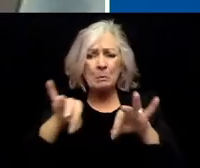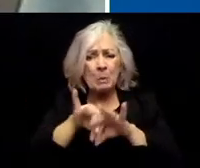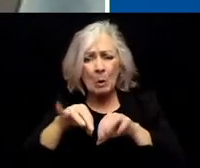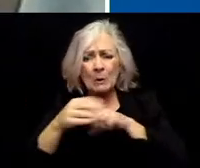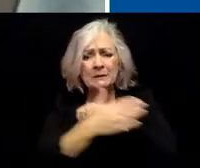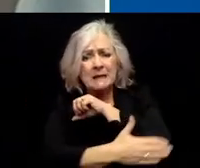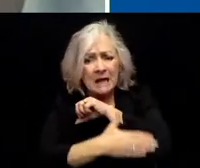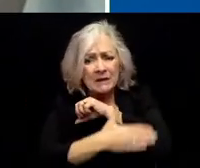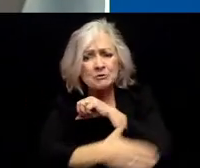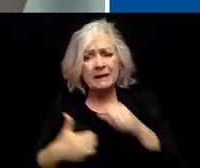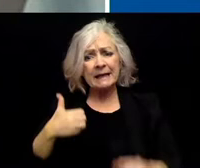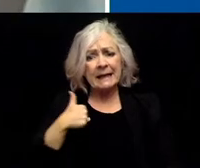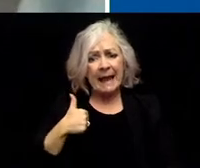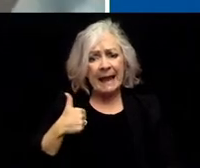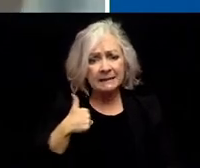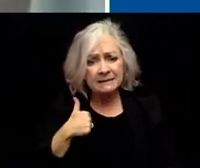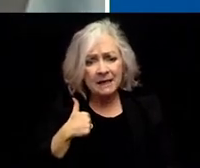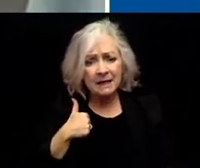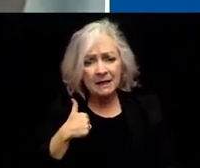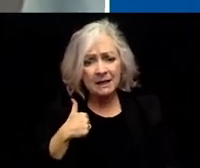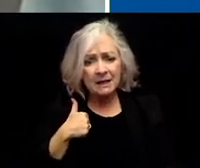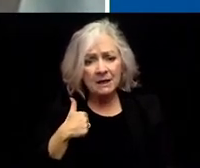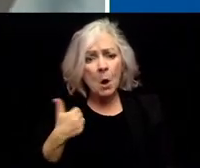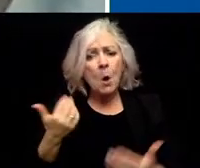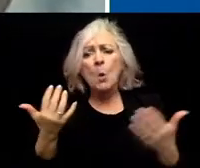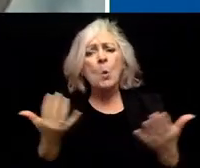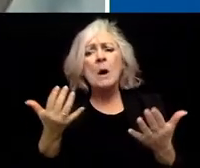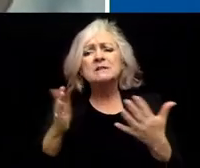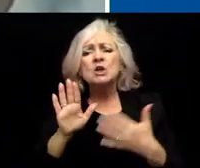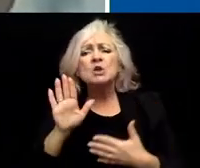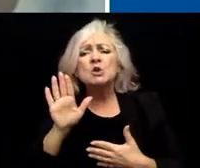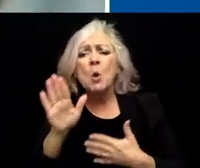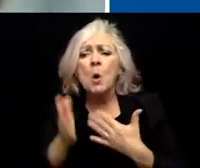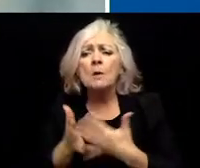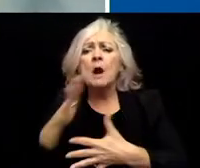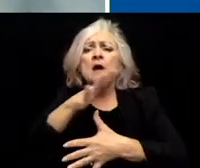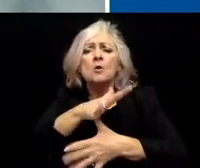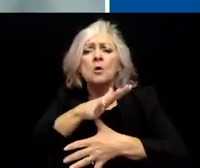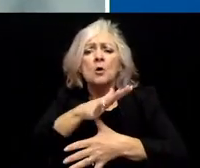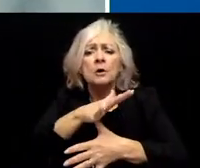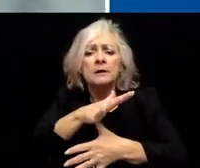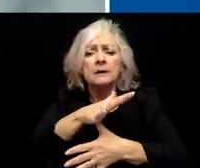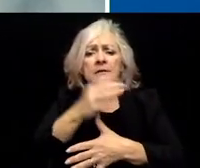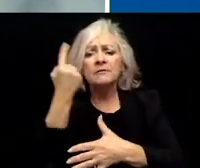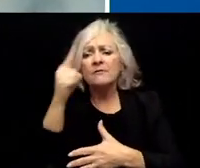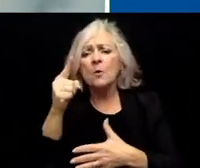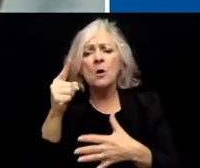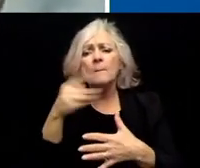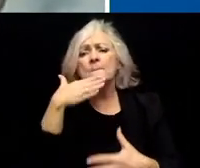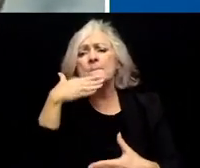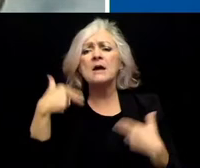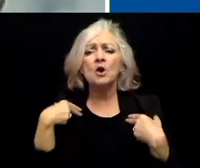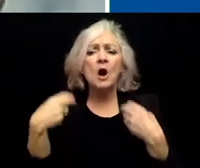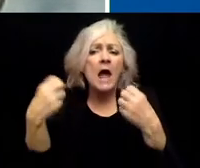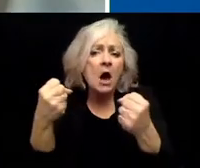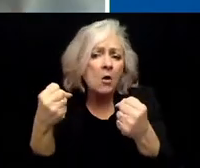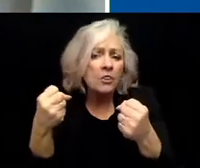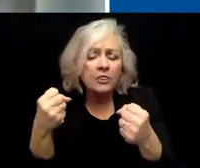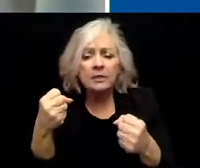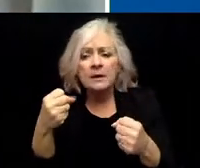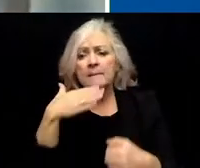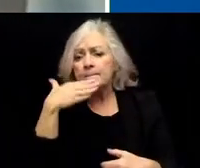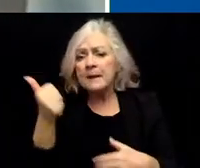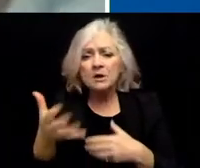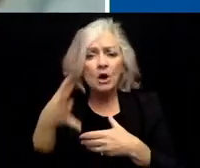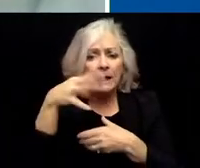Canada. What's on top of your list to actually see greater inclusion and better health for people with intellectual disabilities?